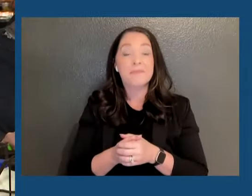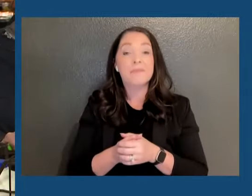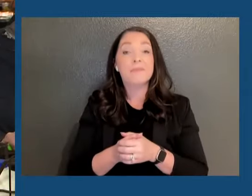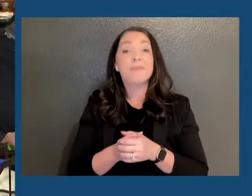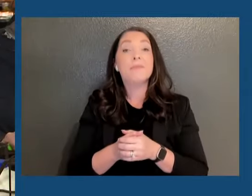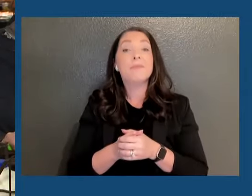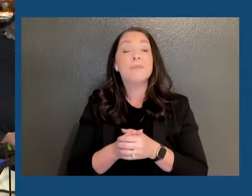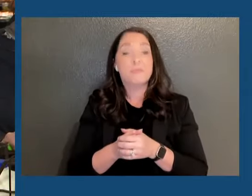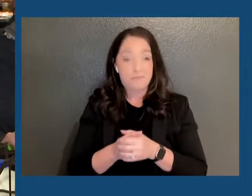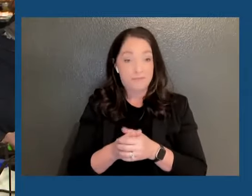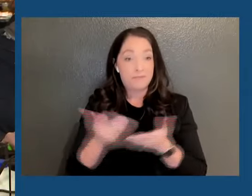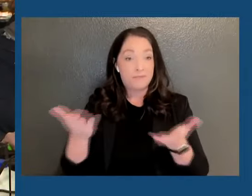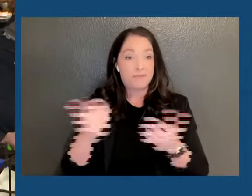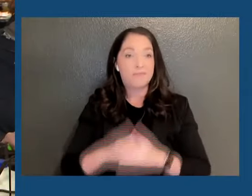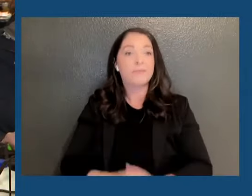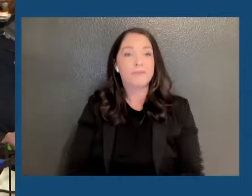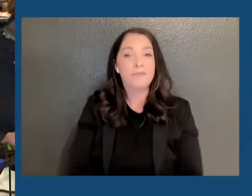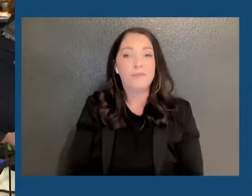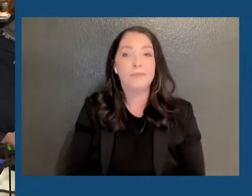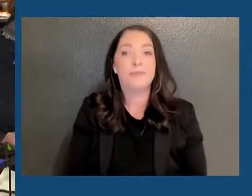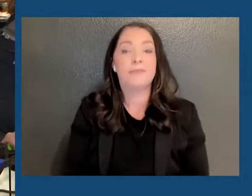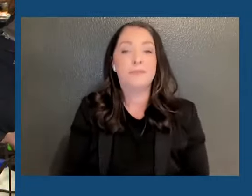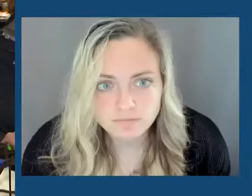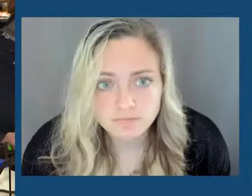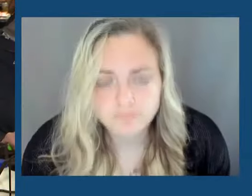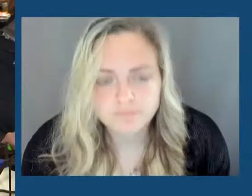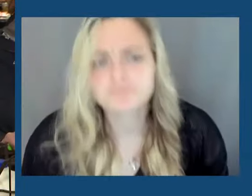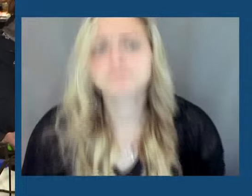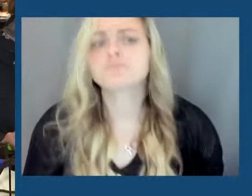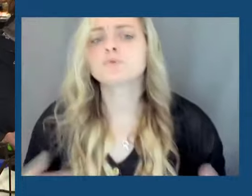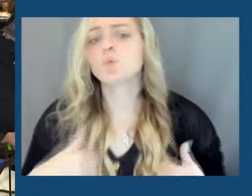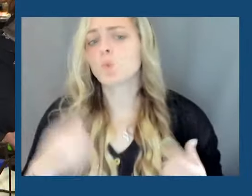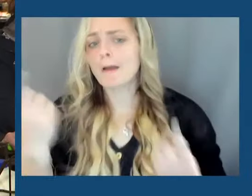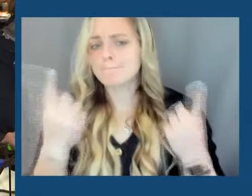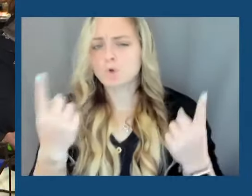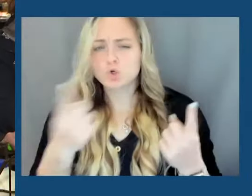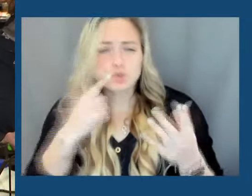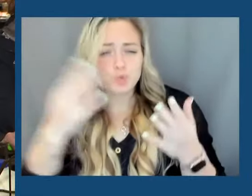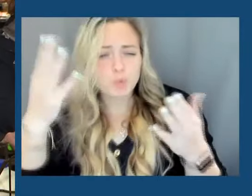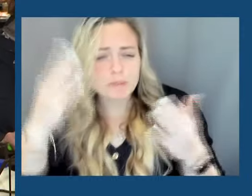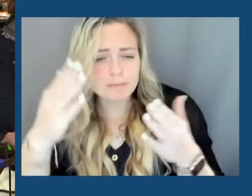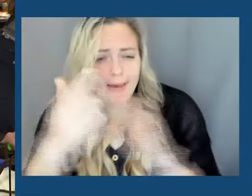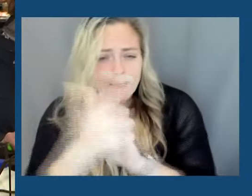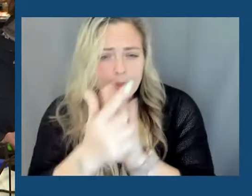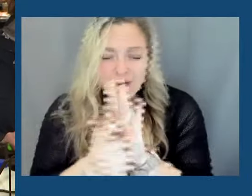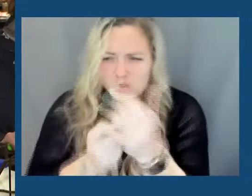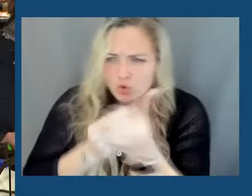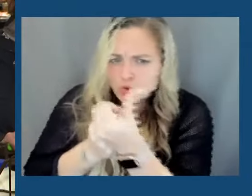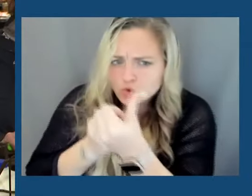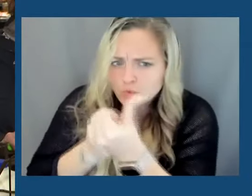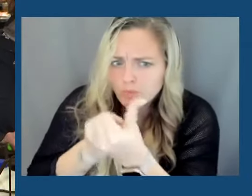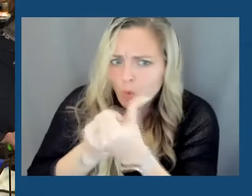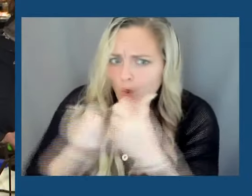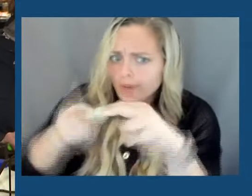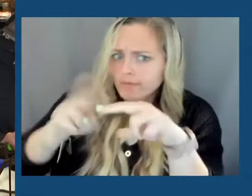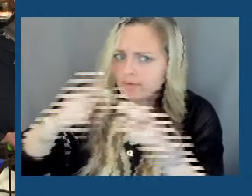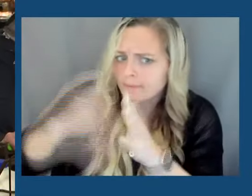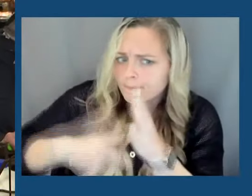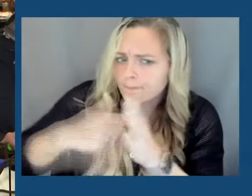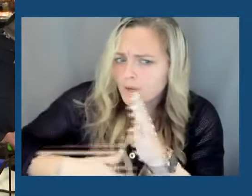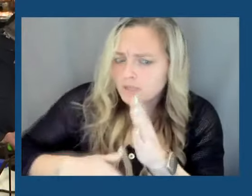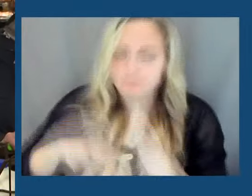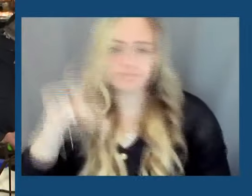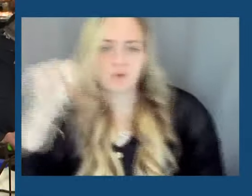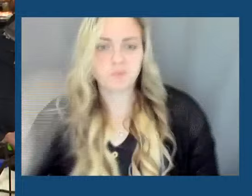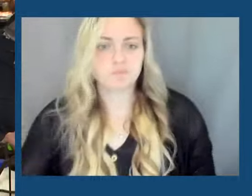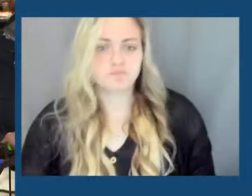Hochul, Alex Barry from WAMC. I'm just curious, do you expect the legislature to support those inflation paybacks? Yeah,